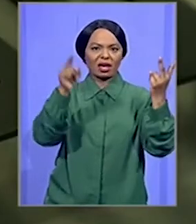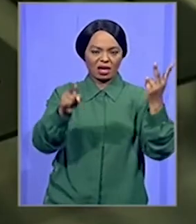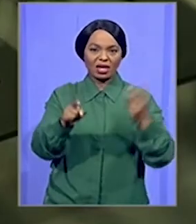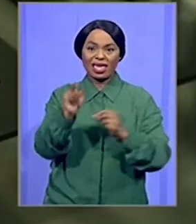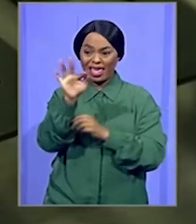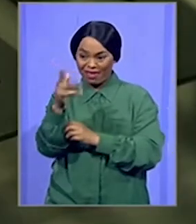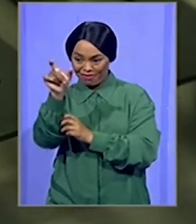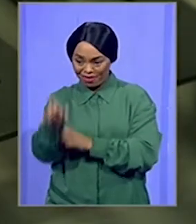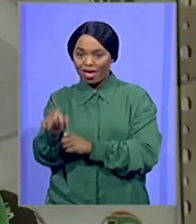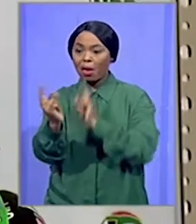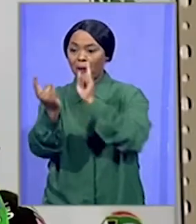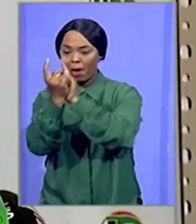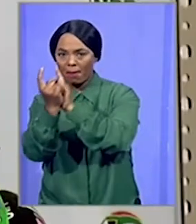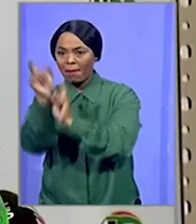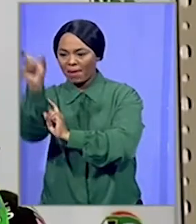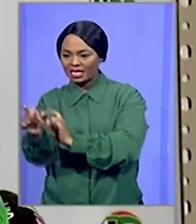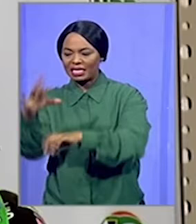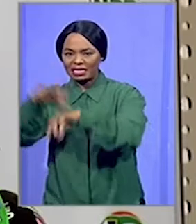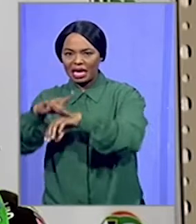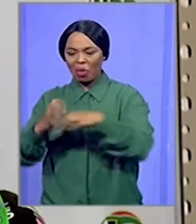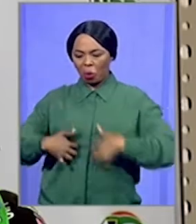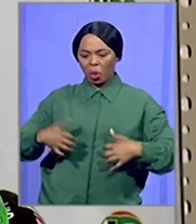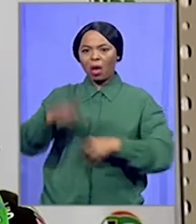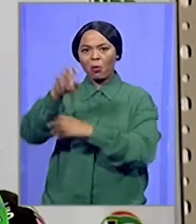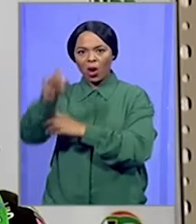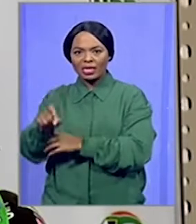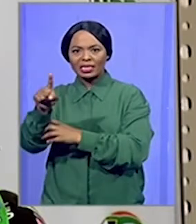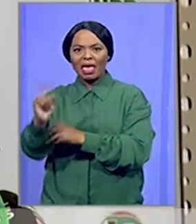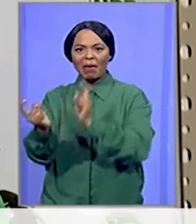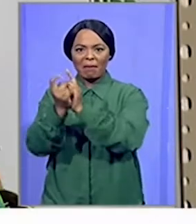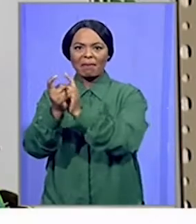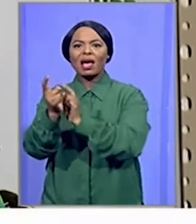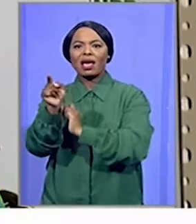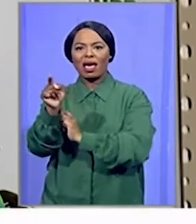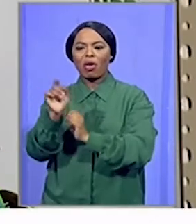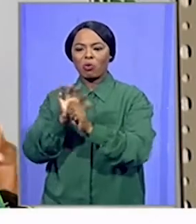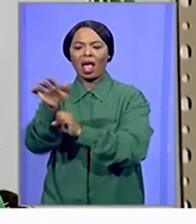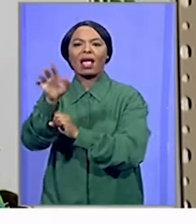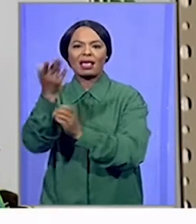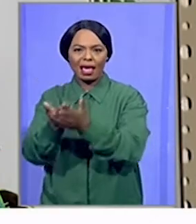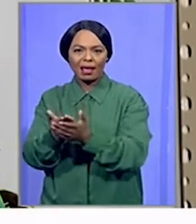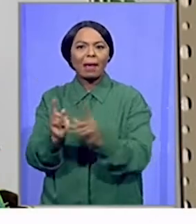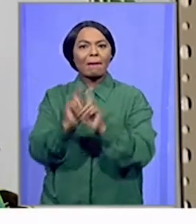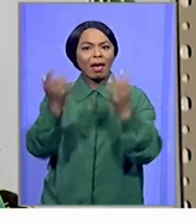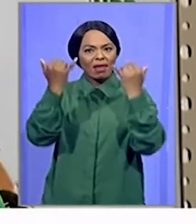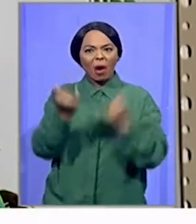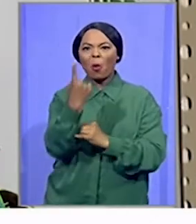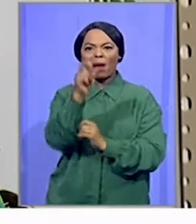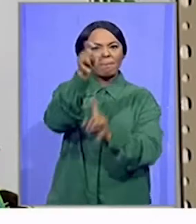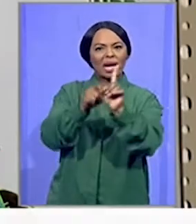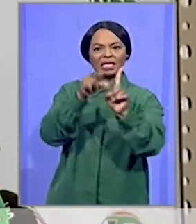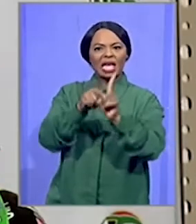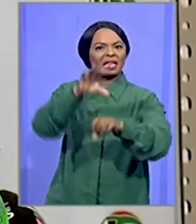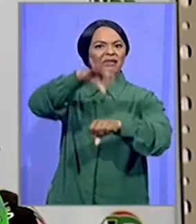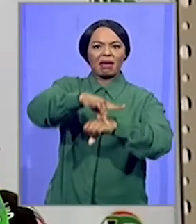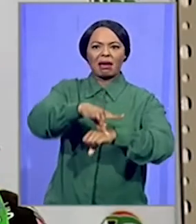an infected person. Contact tracing is going to be important, and we'll continue to do that. But right now, it's just the one case, and it's for us